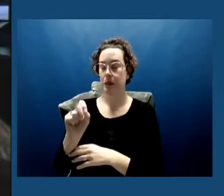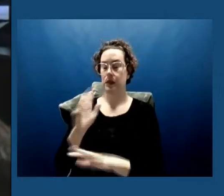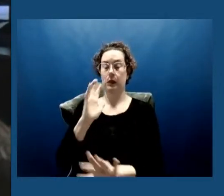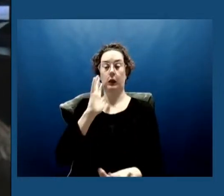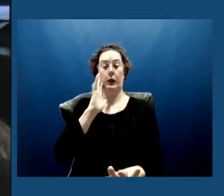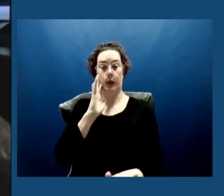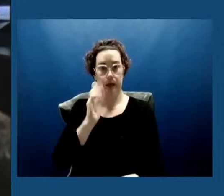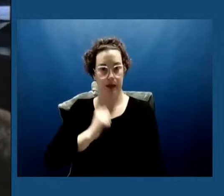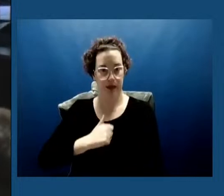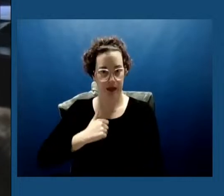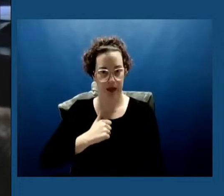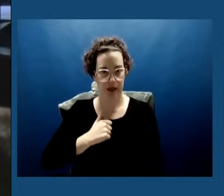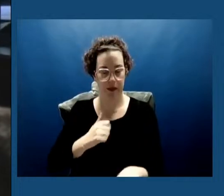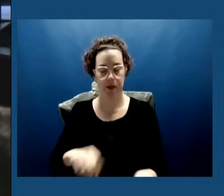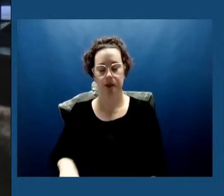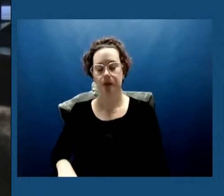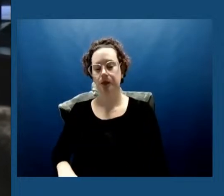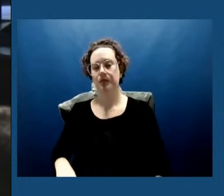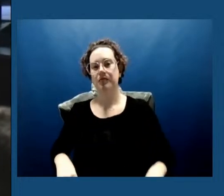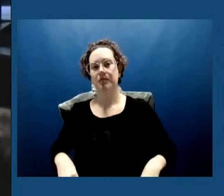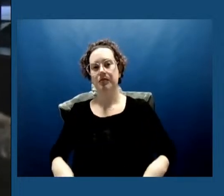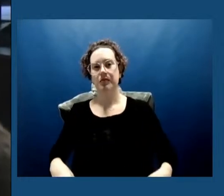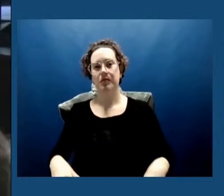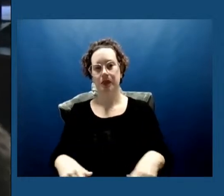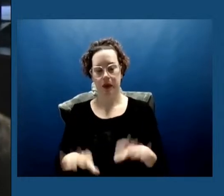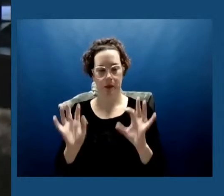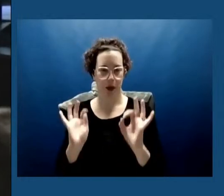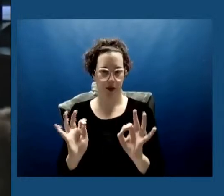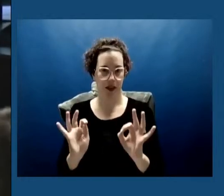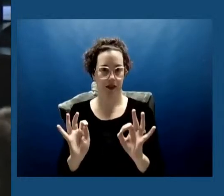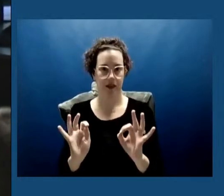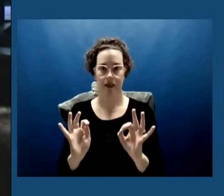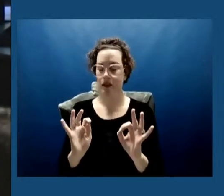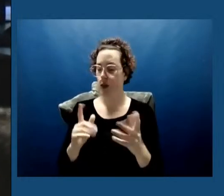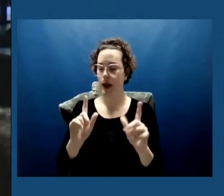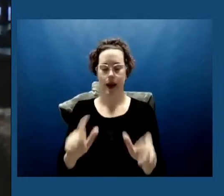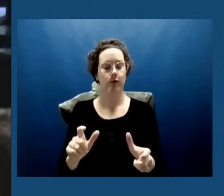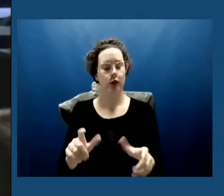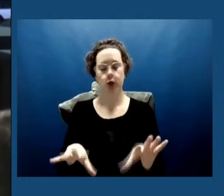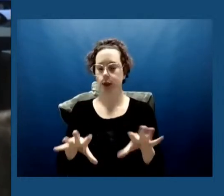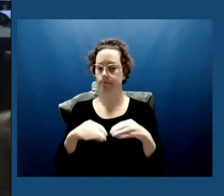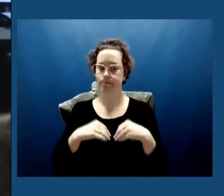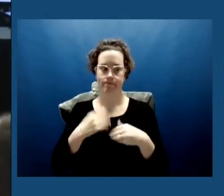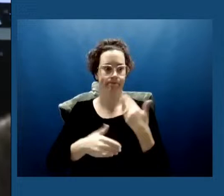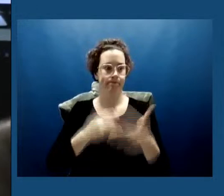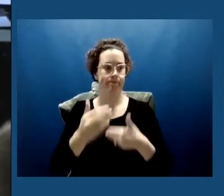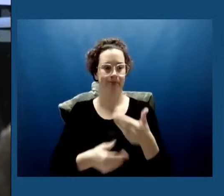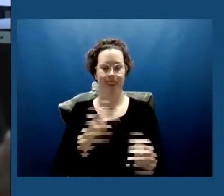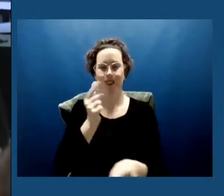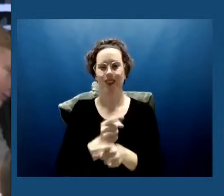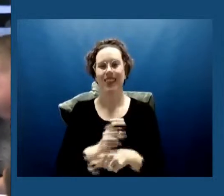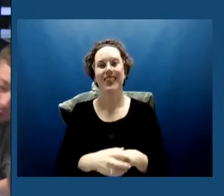I take this off? Here, how about this? Oh, perfect. Adapt and overcome. All right.